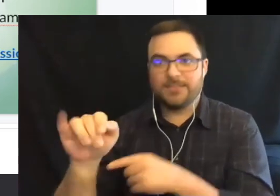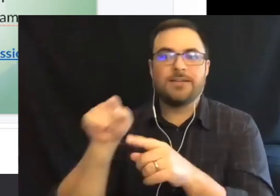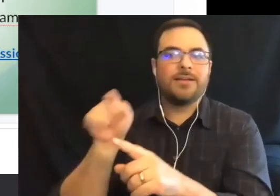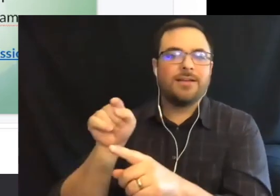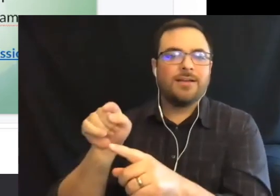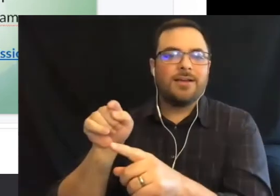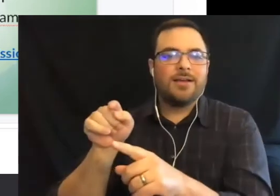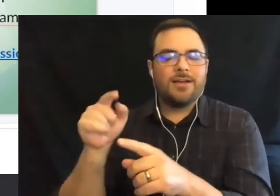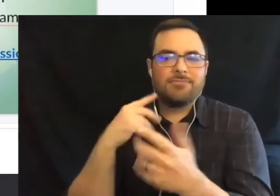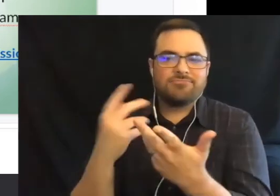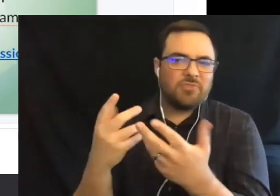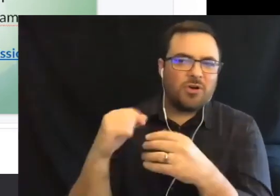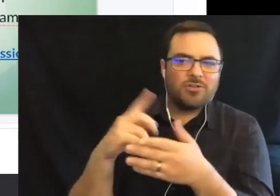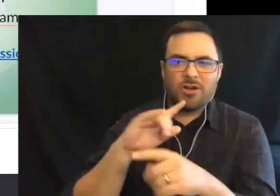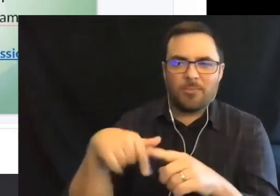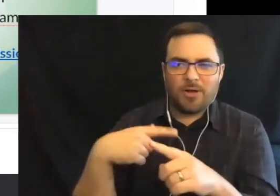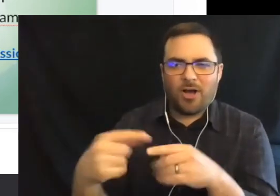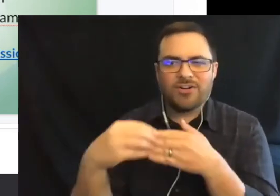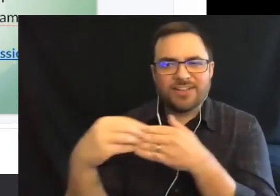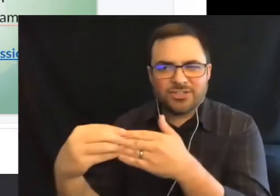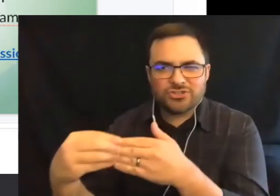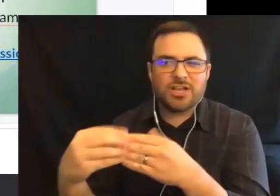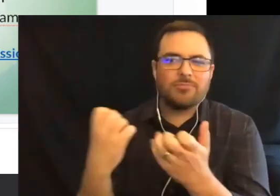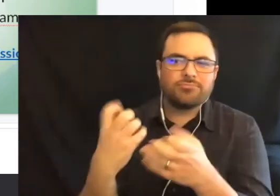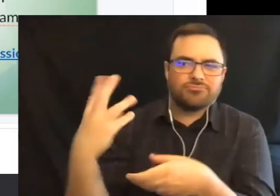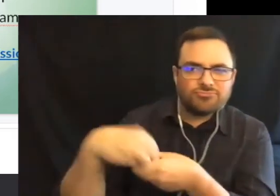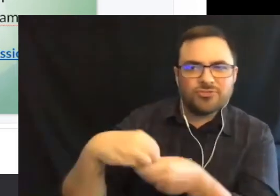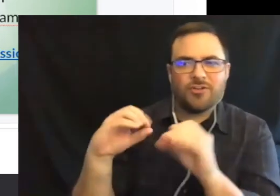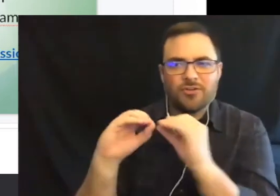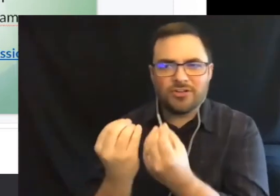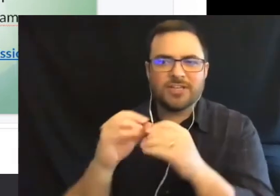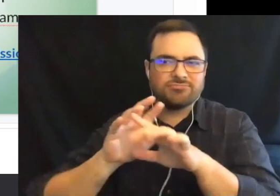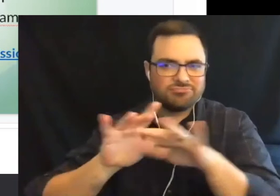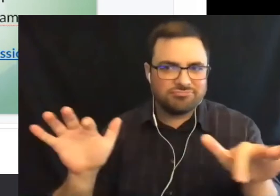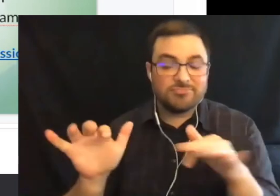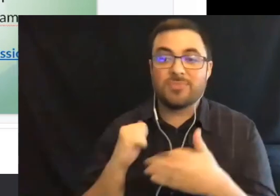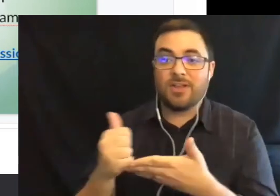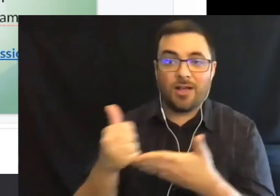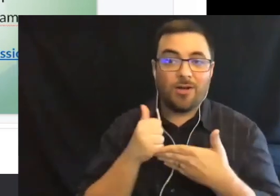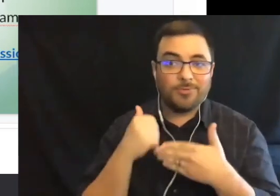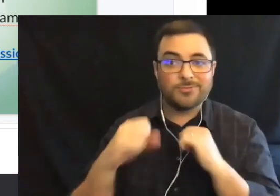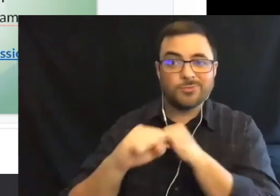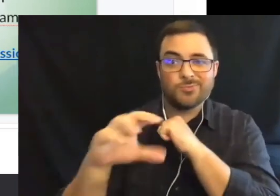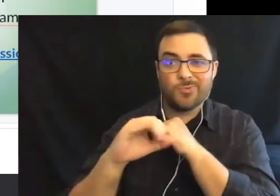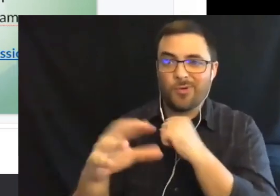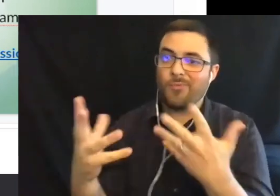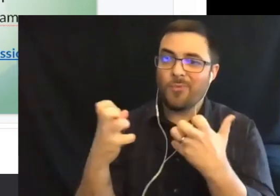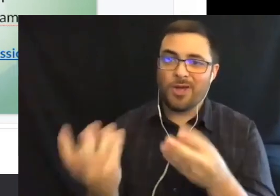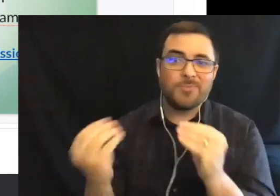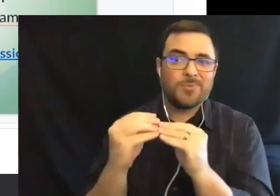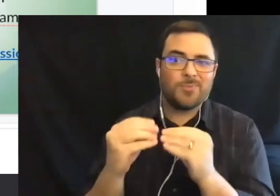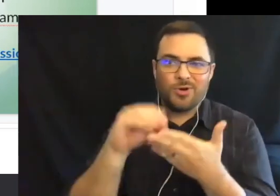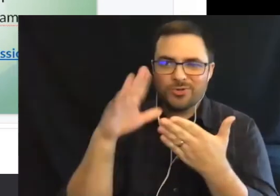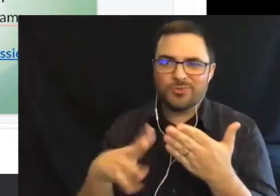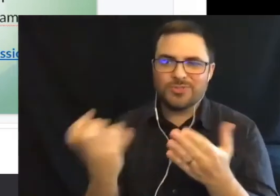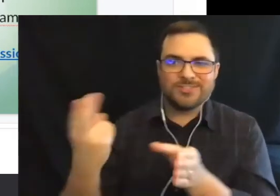to join an organization or those kinds of things? So please help us promote that. We'd like to get some more students involved with